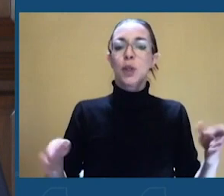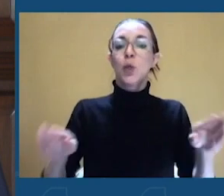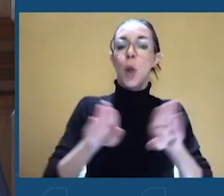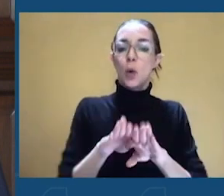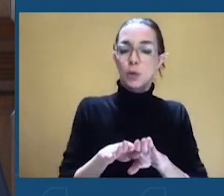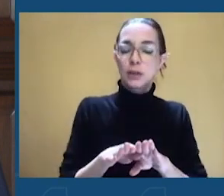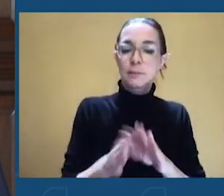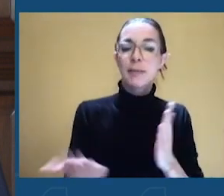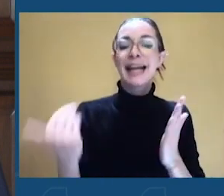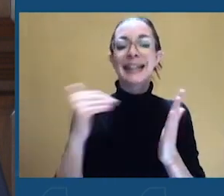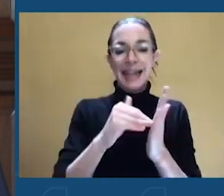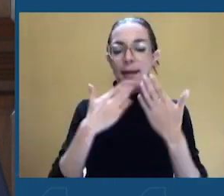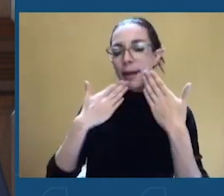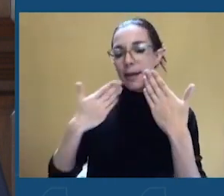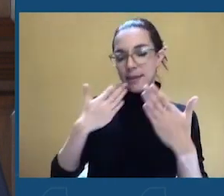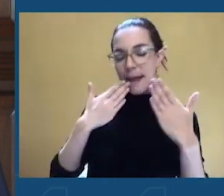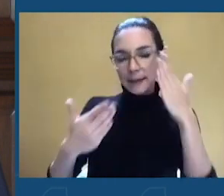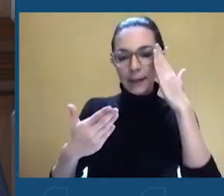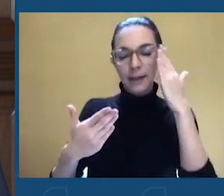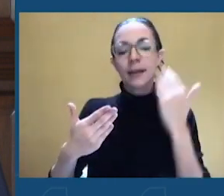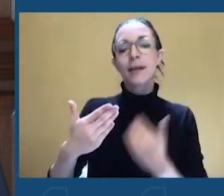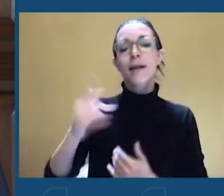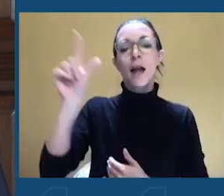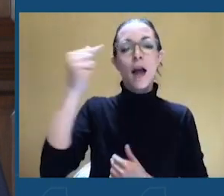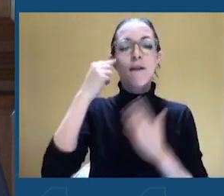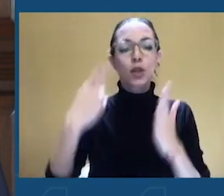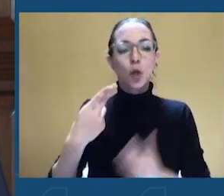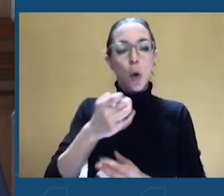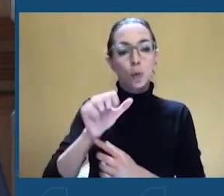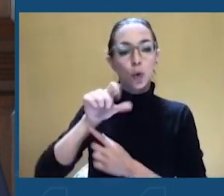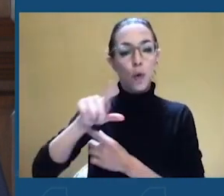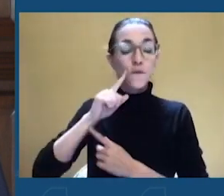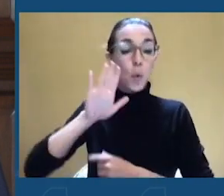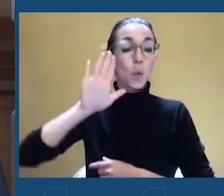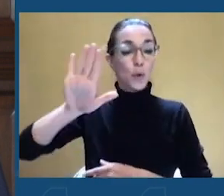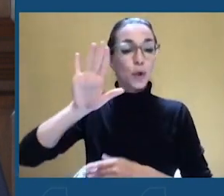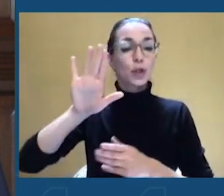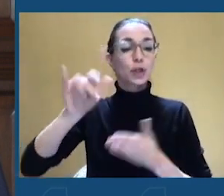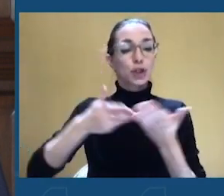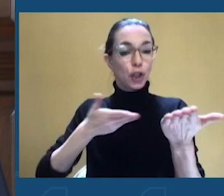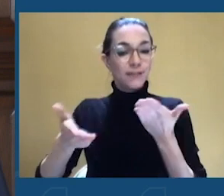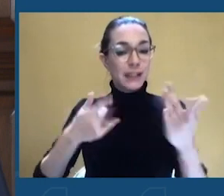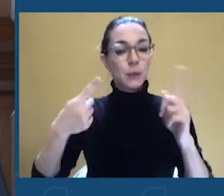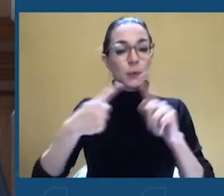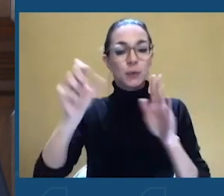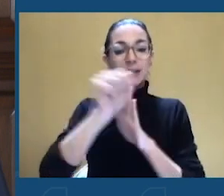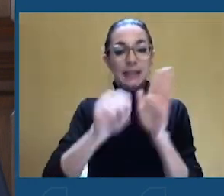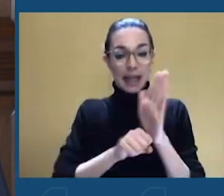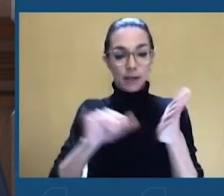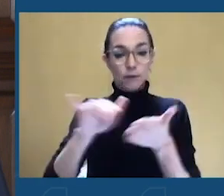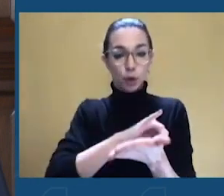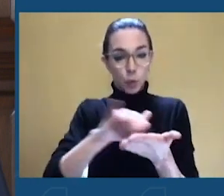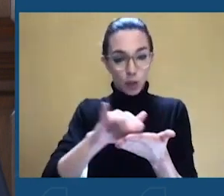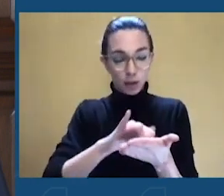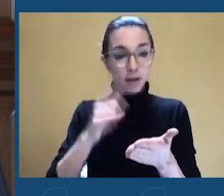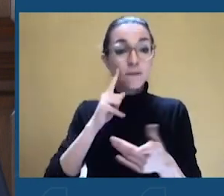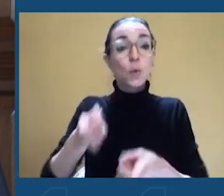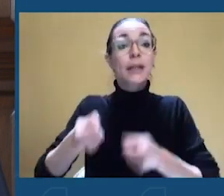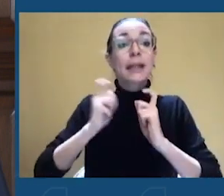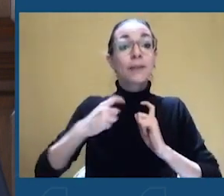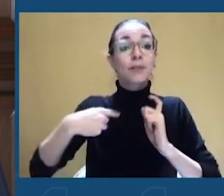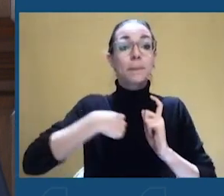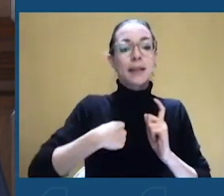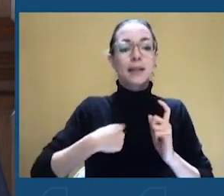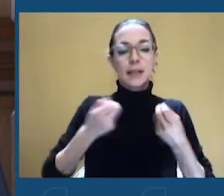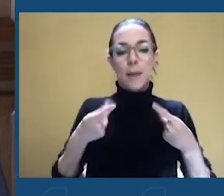again thanking Governor Hochul for her service to the state of New York, for giving me this opportunity.